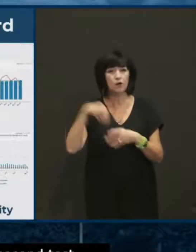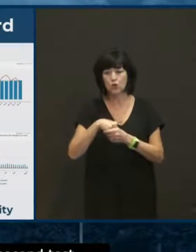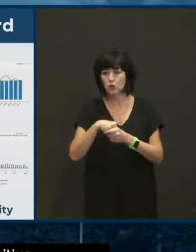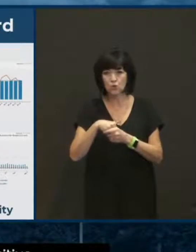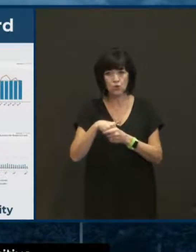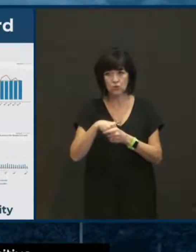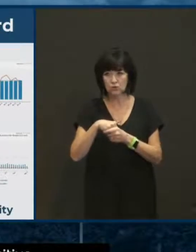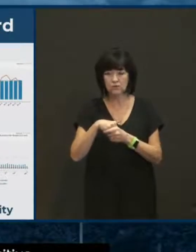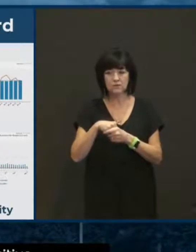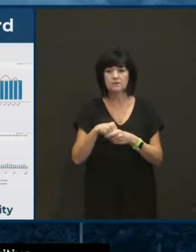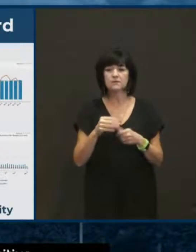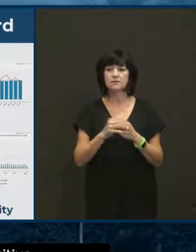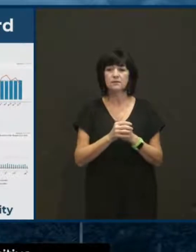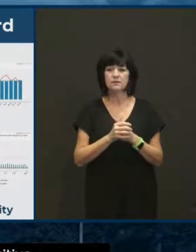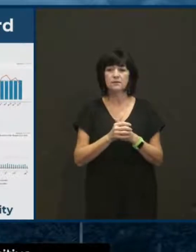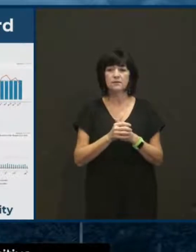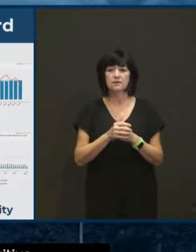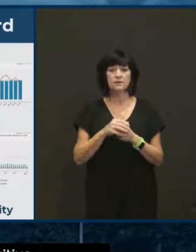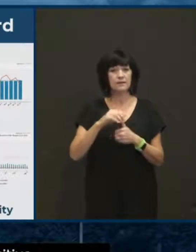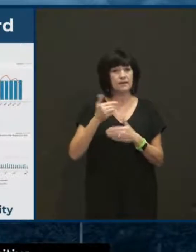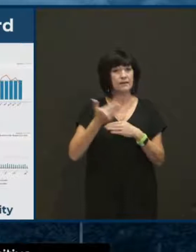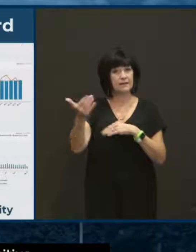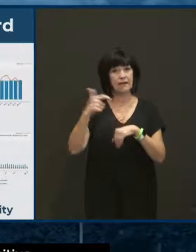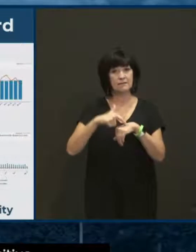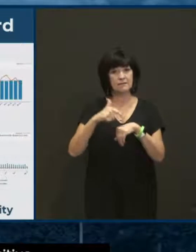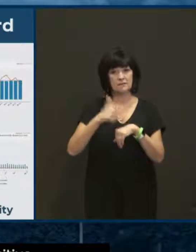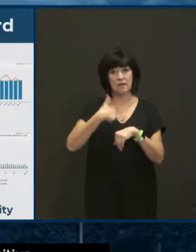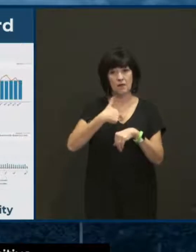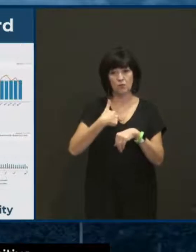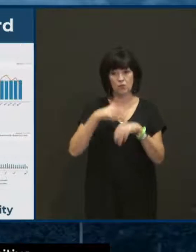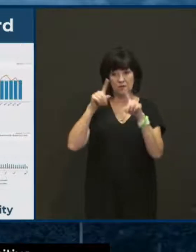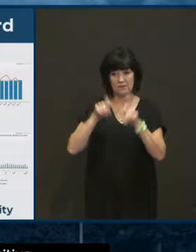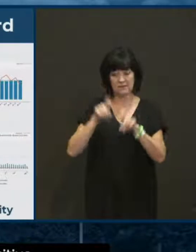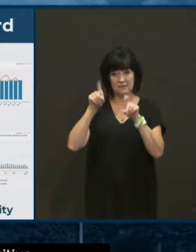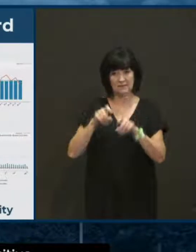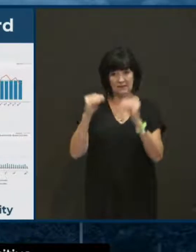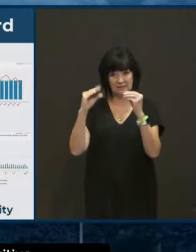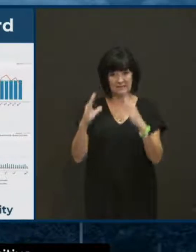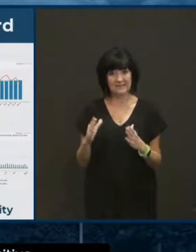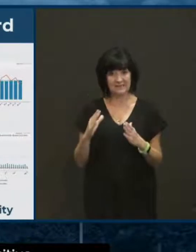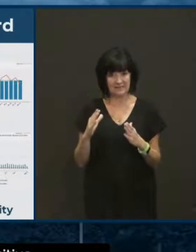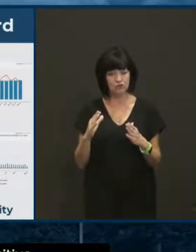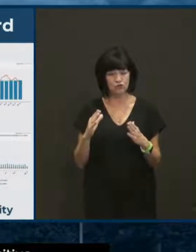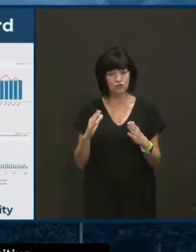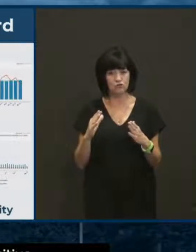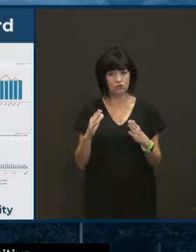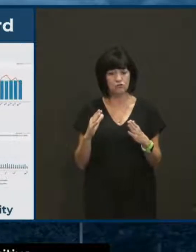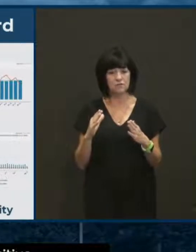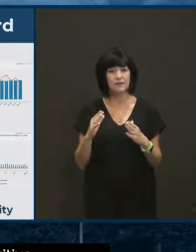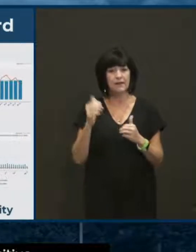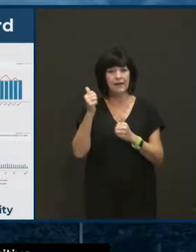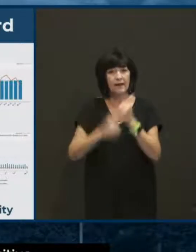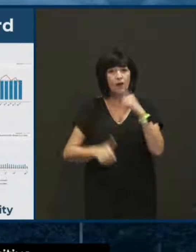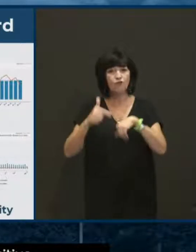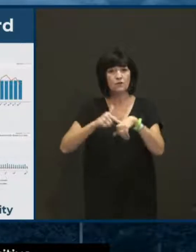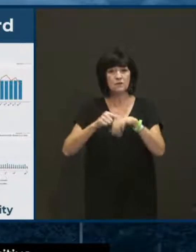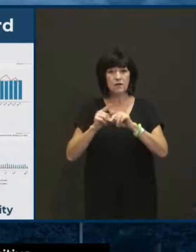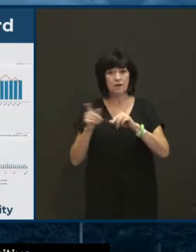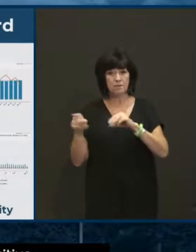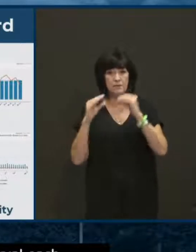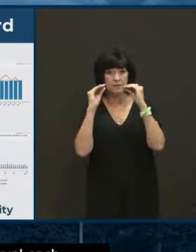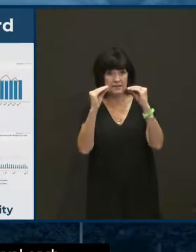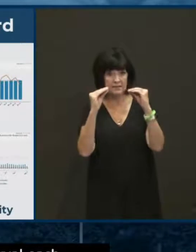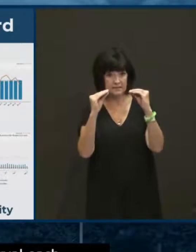test teachers in their interval each month, every additional time they teach under that old